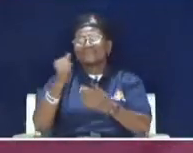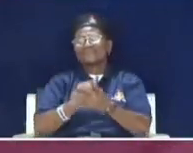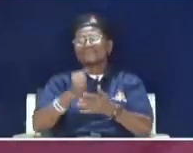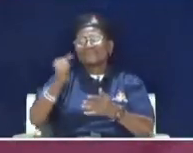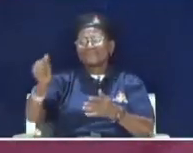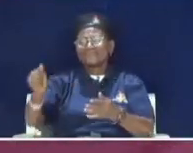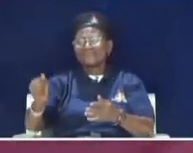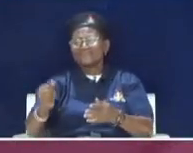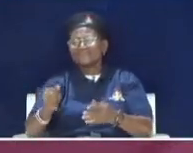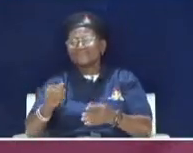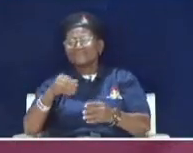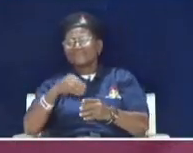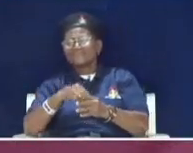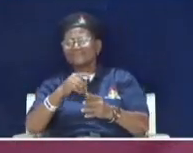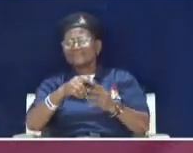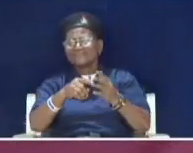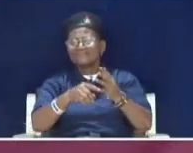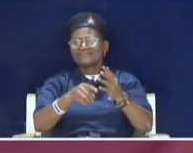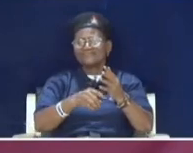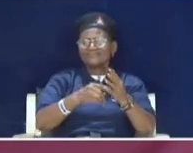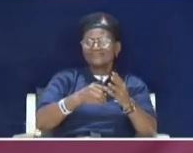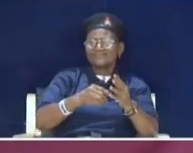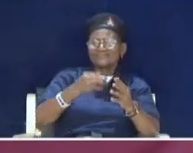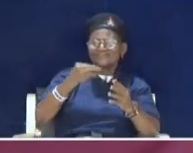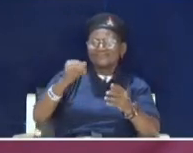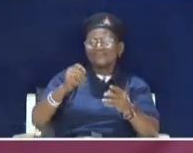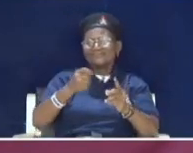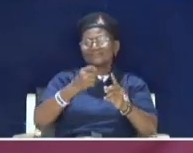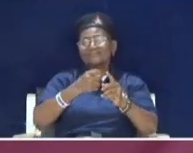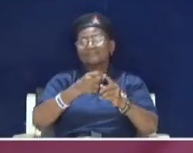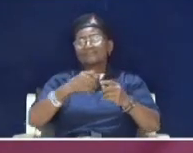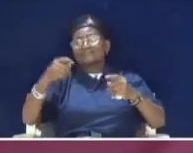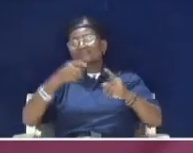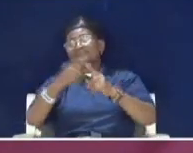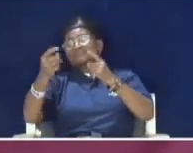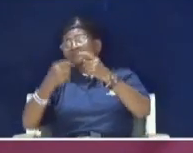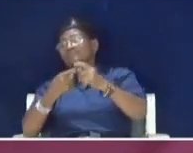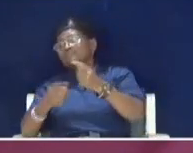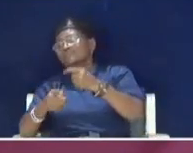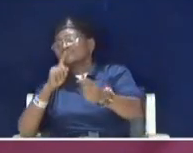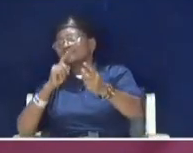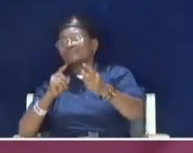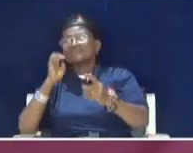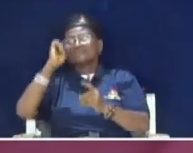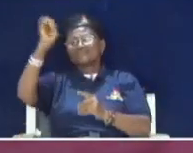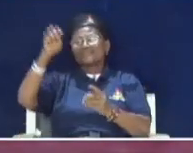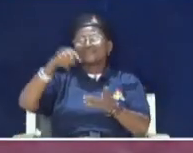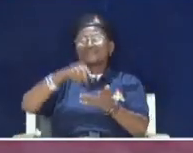throne. In the midst of persecution, he stands by you.